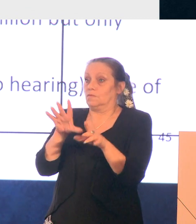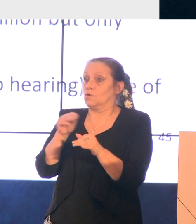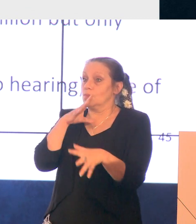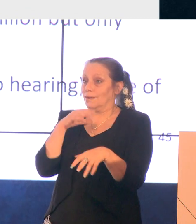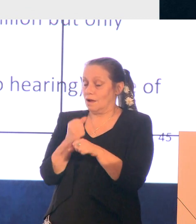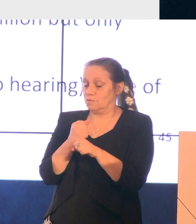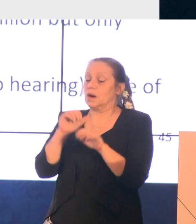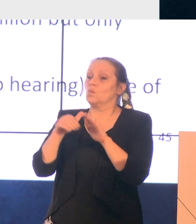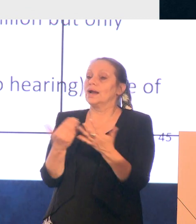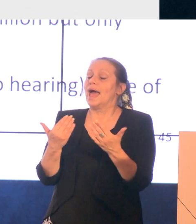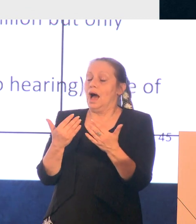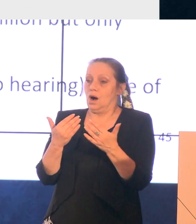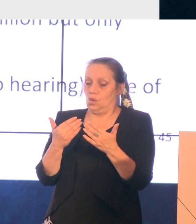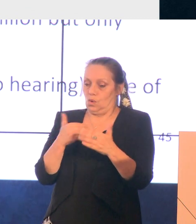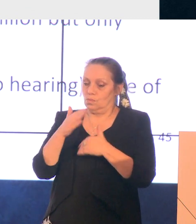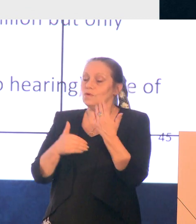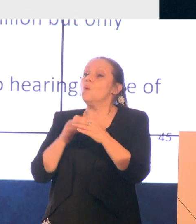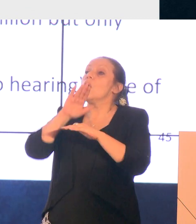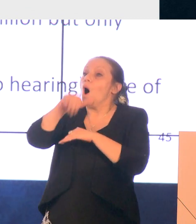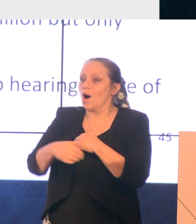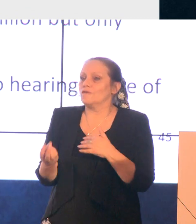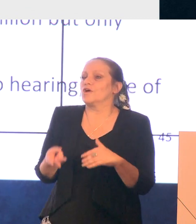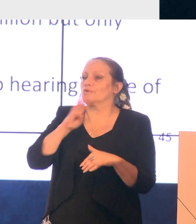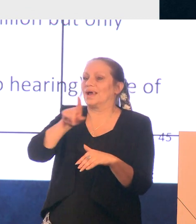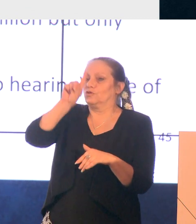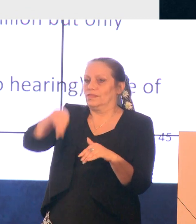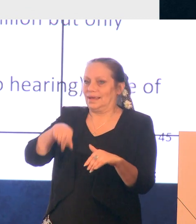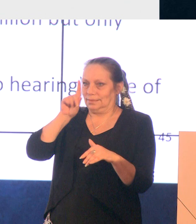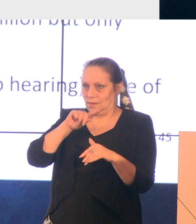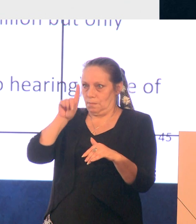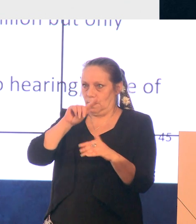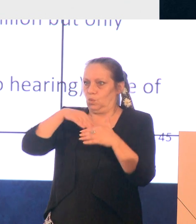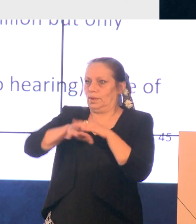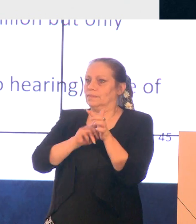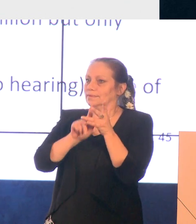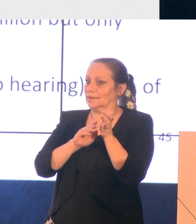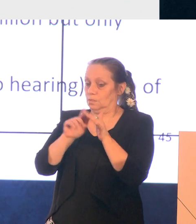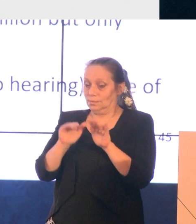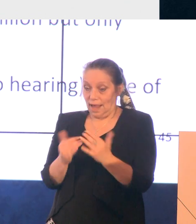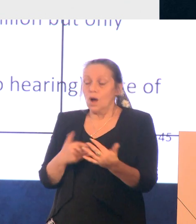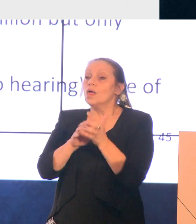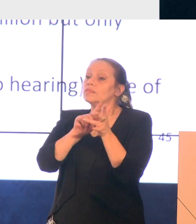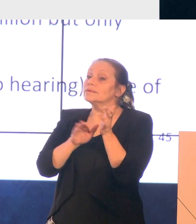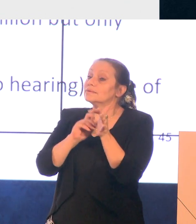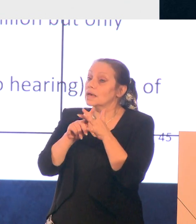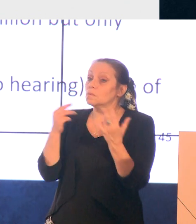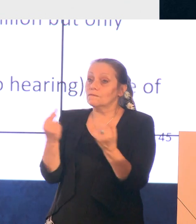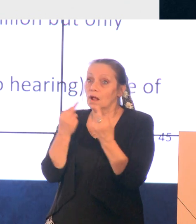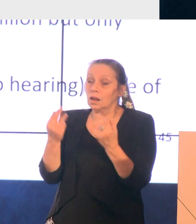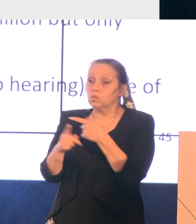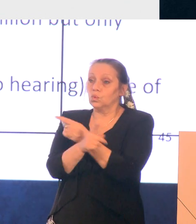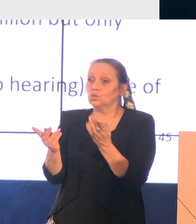we're now moved to more than 300,000 people in the scheme. The scheme is now available